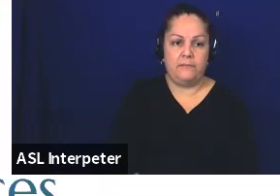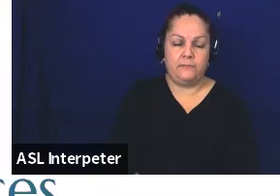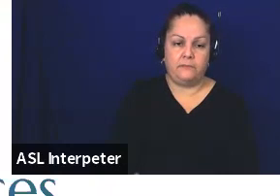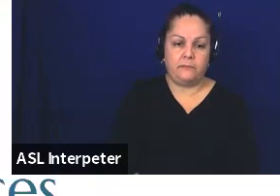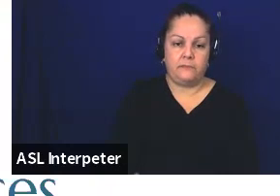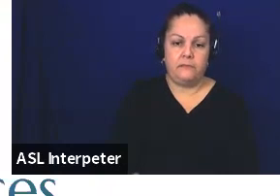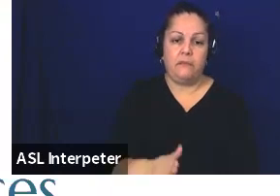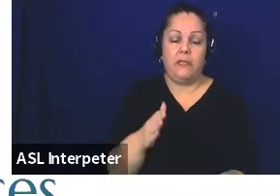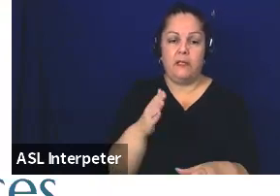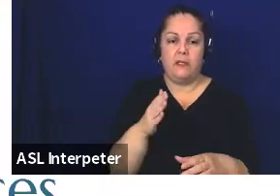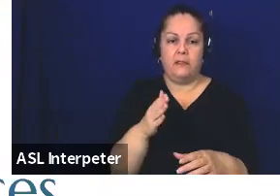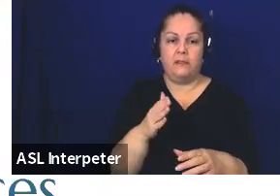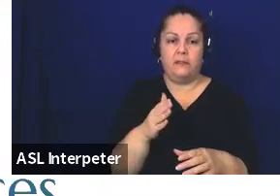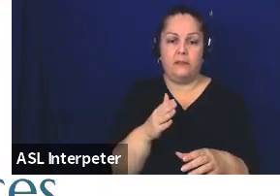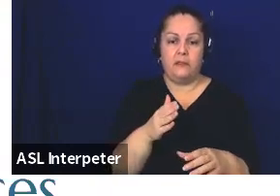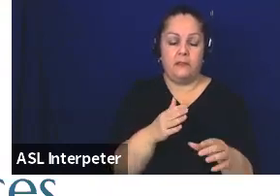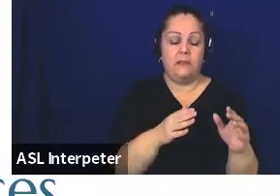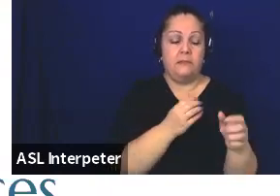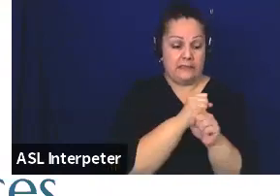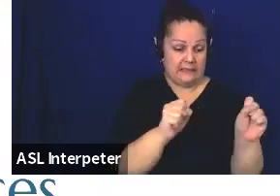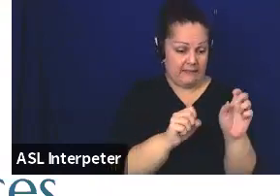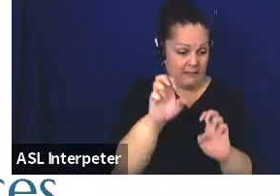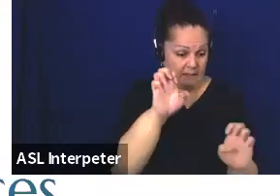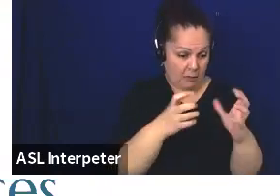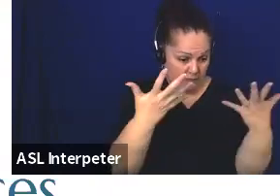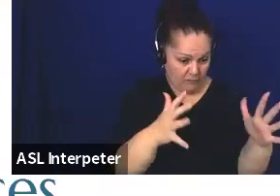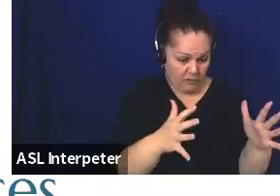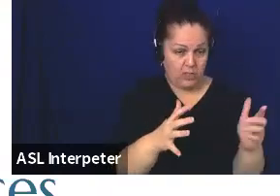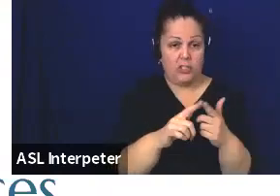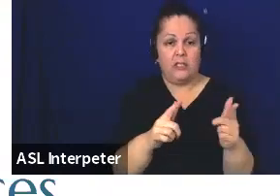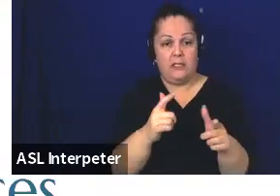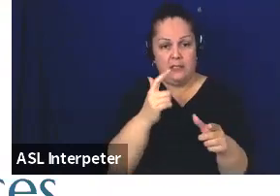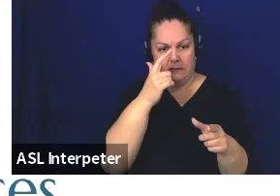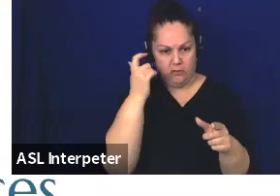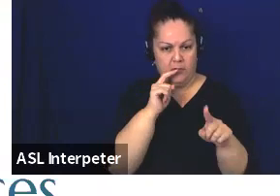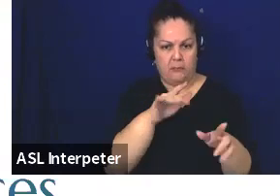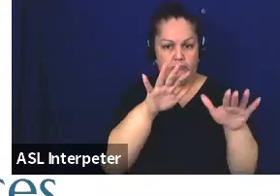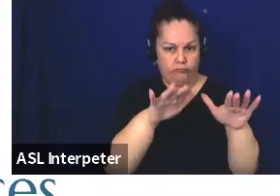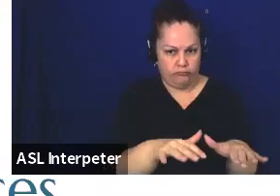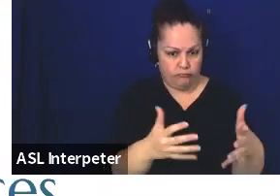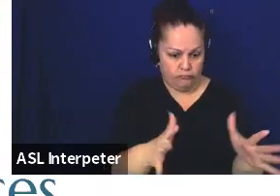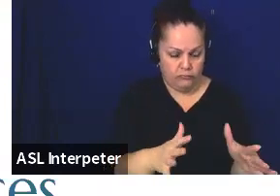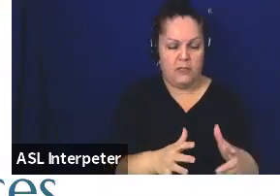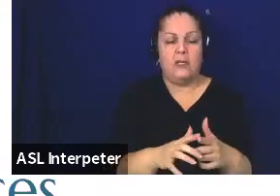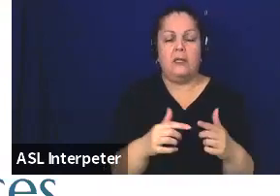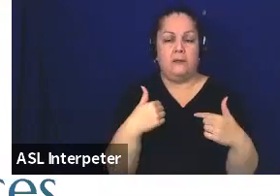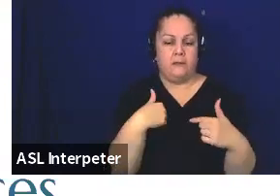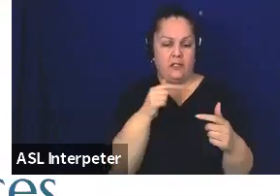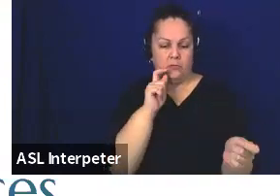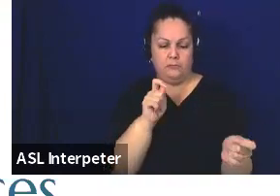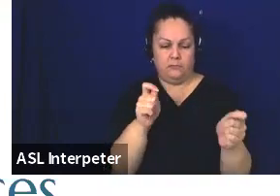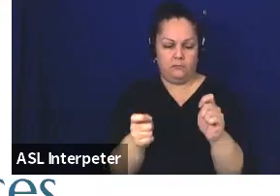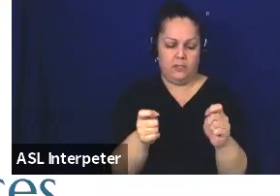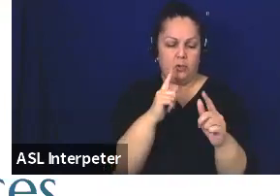After safety is assessed and trauma responses of the individual have been de-escalated, stakeholders should shift gears